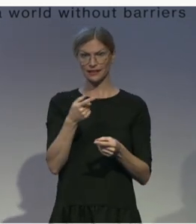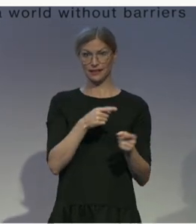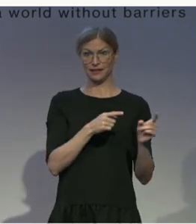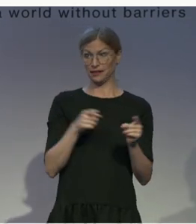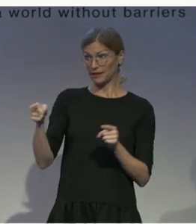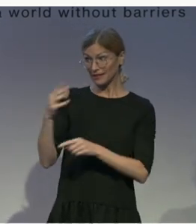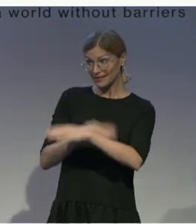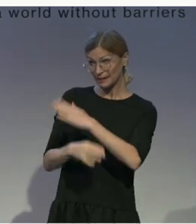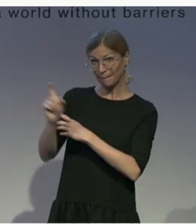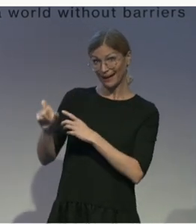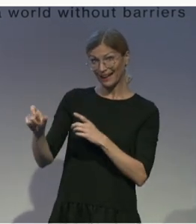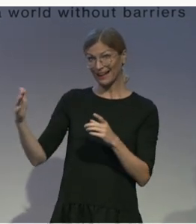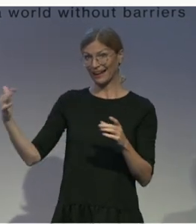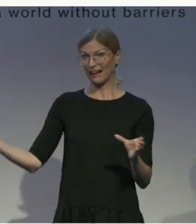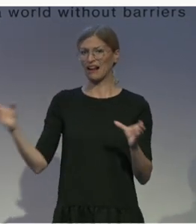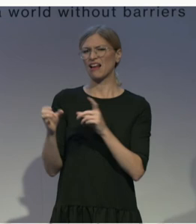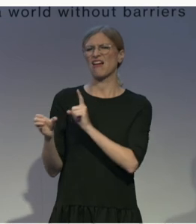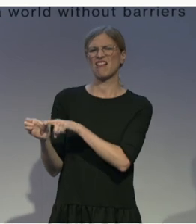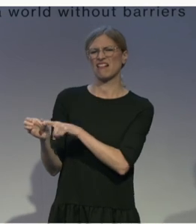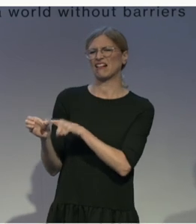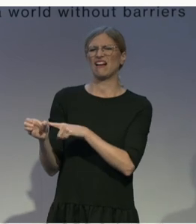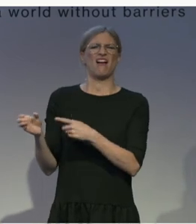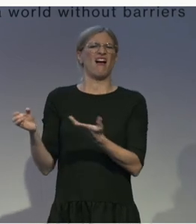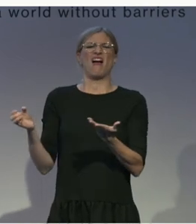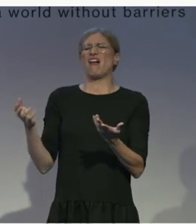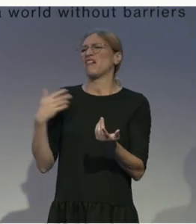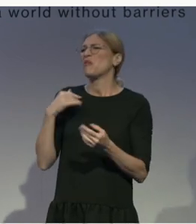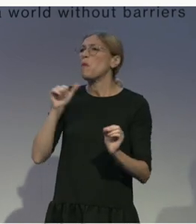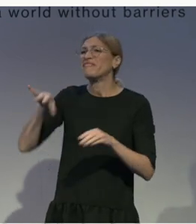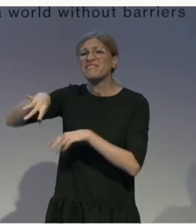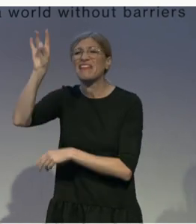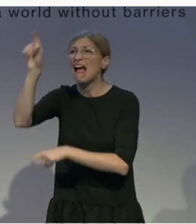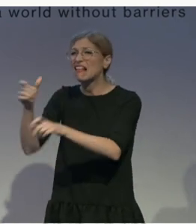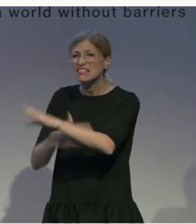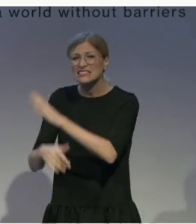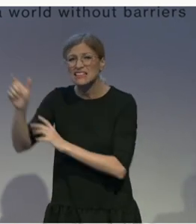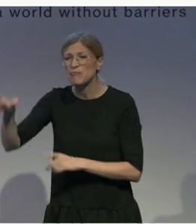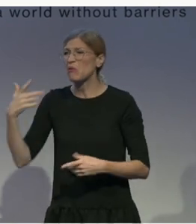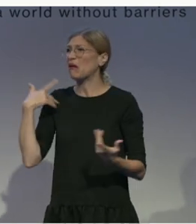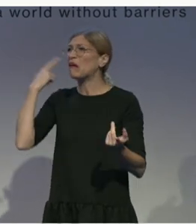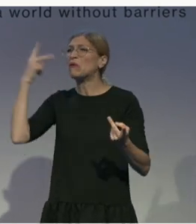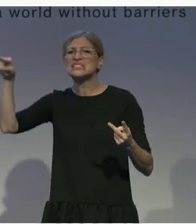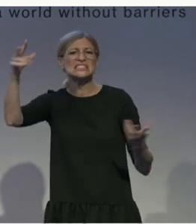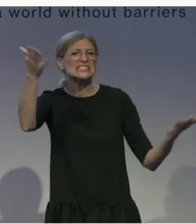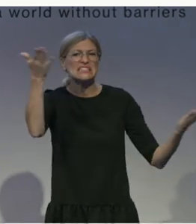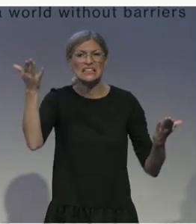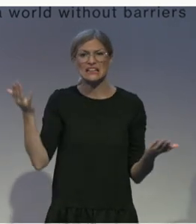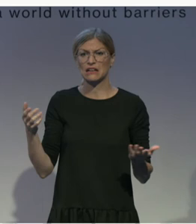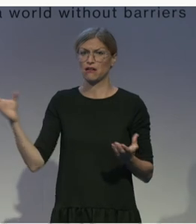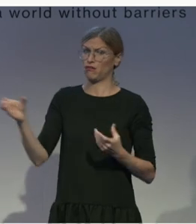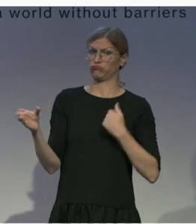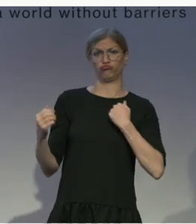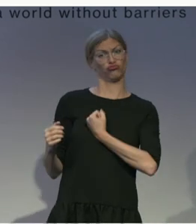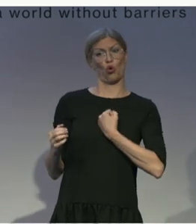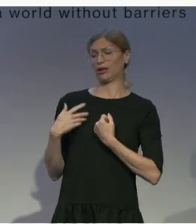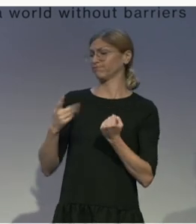said, oh, we can't find qualified disabled people are not there. Then we say, okay, this project won't get funding